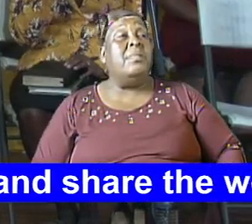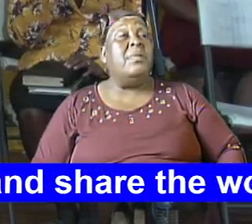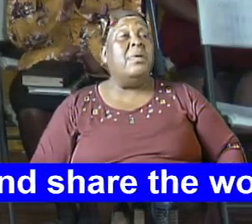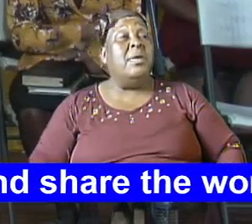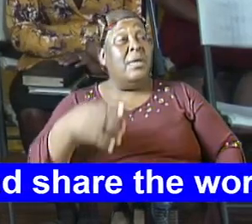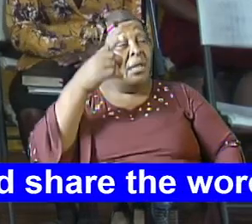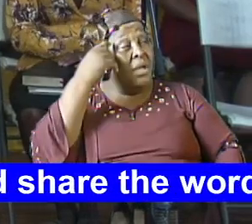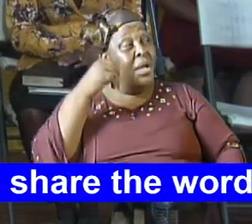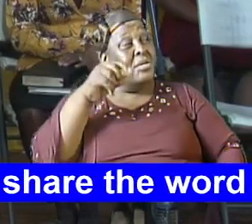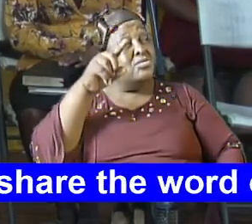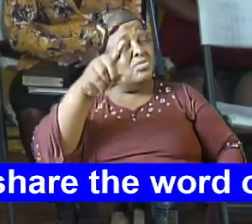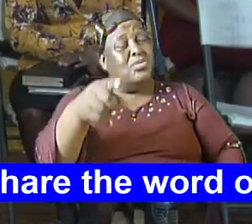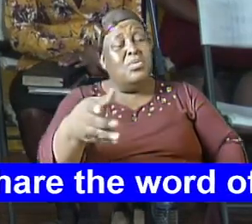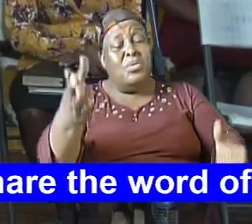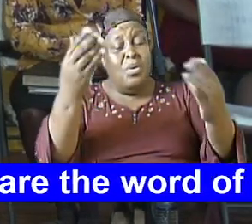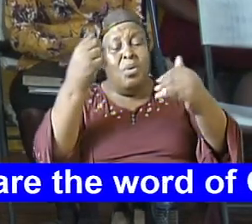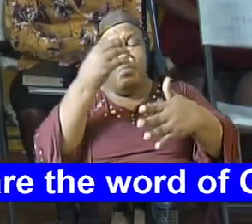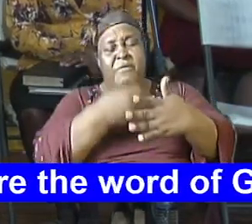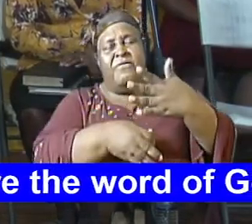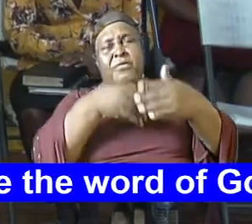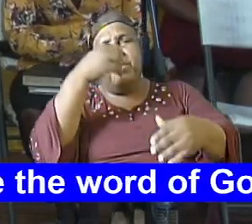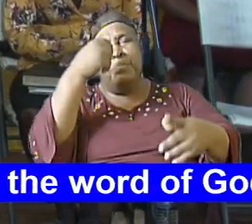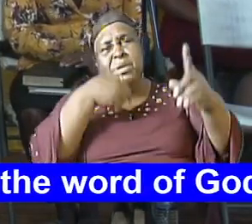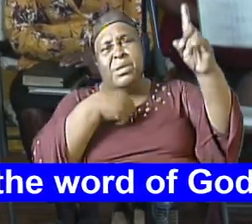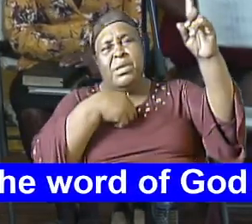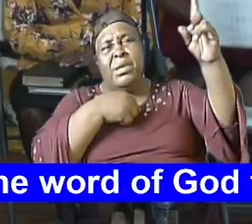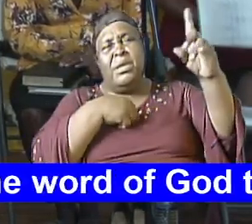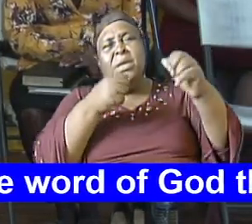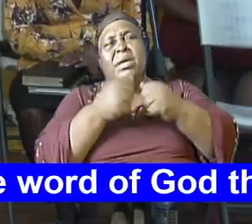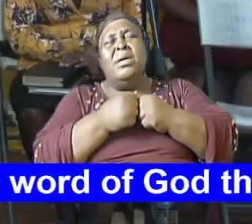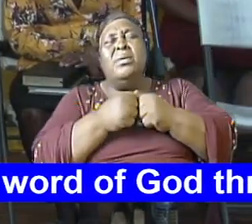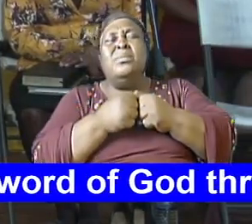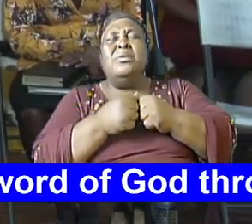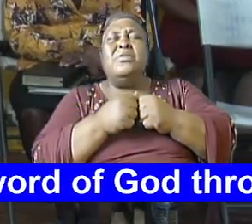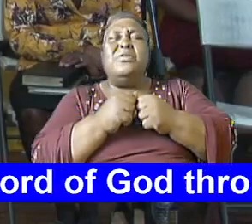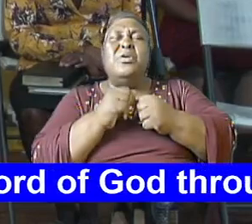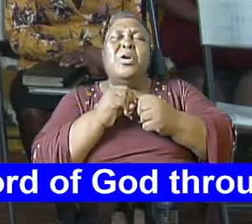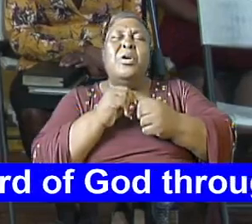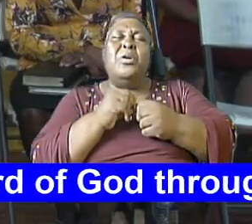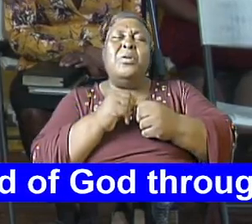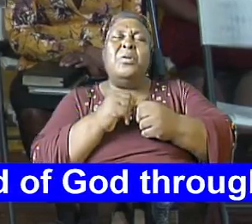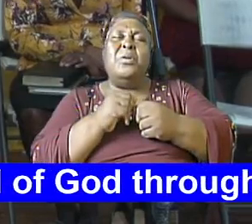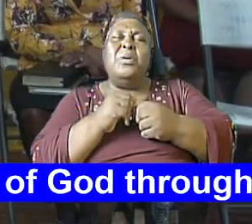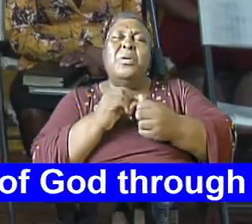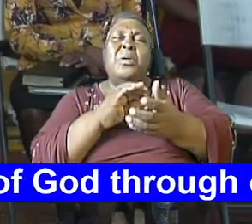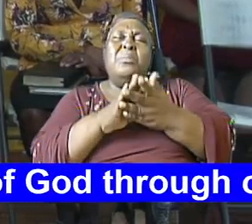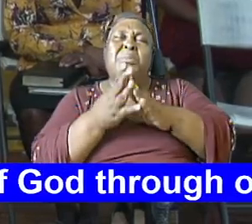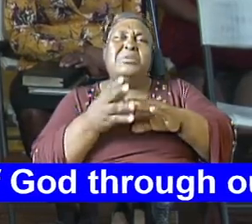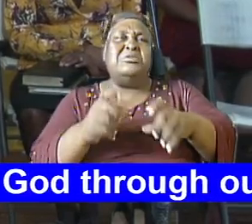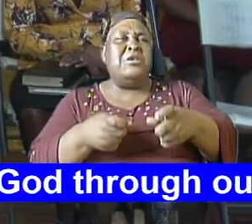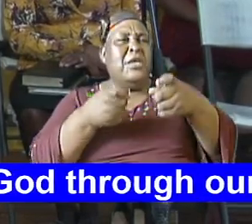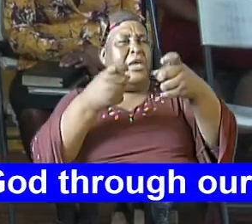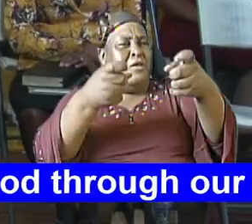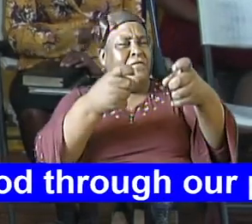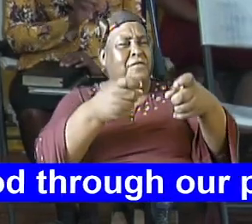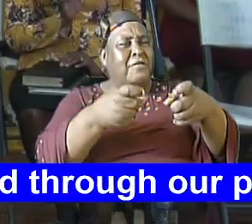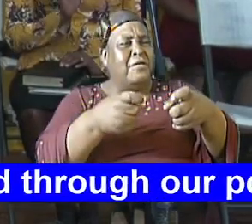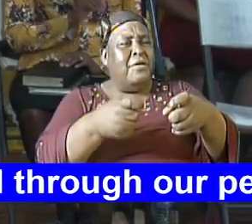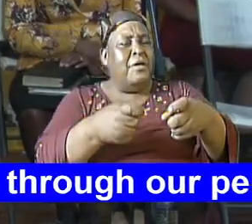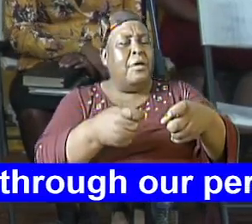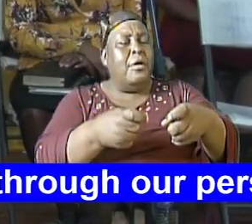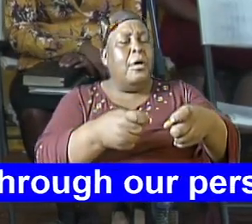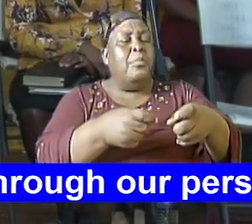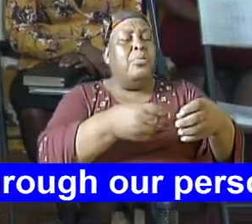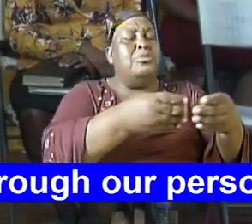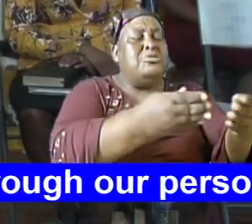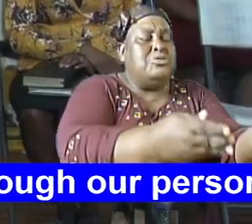Because he said, when you come before me with your pretty fancy gift, just put it down, man. Leave it right there. Go.